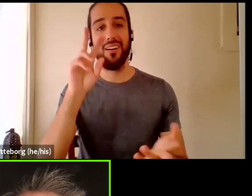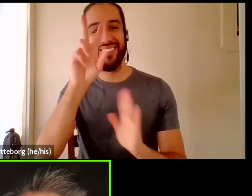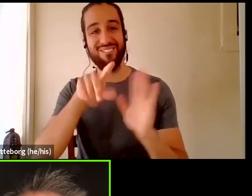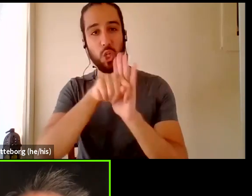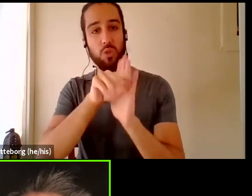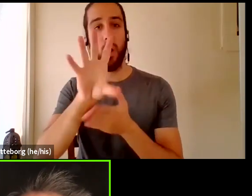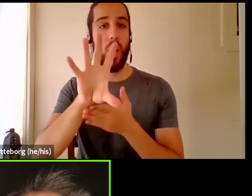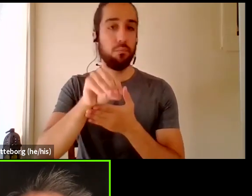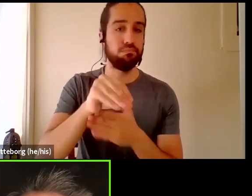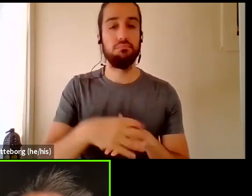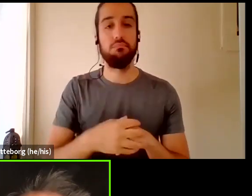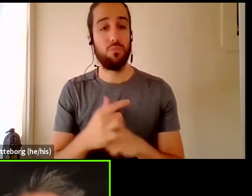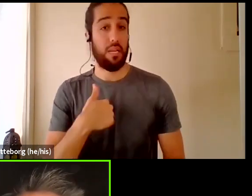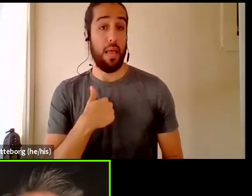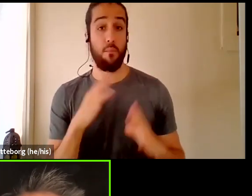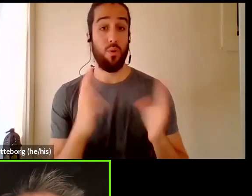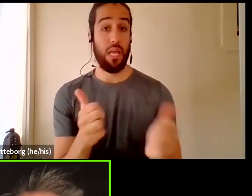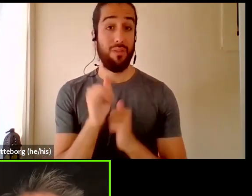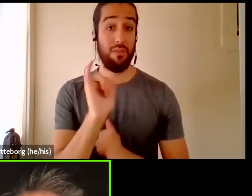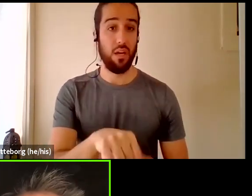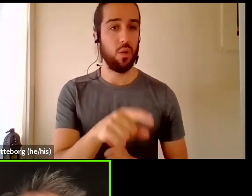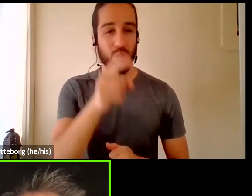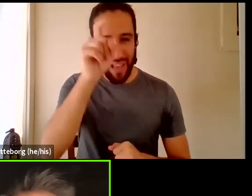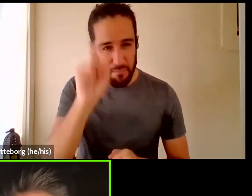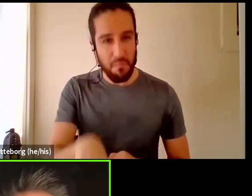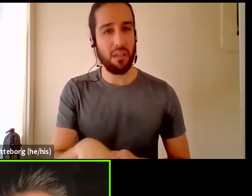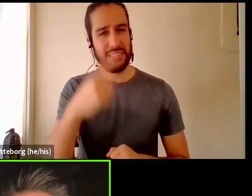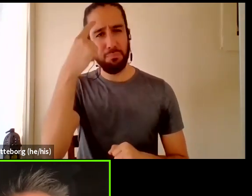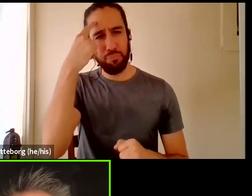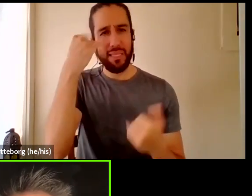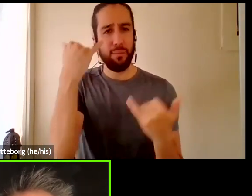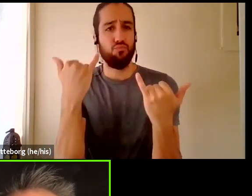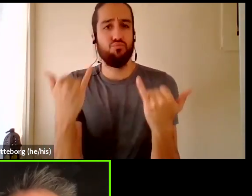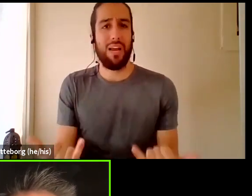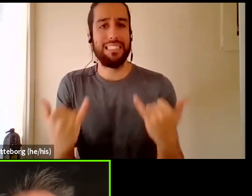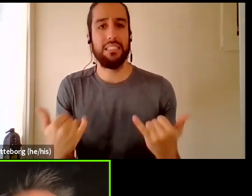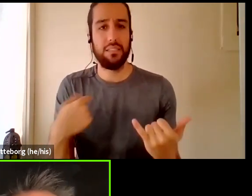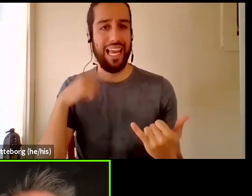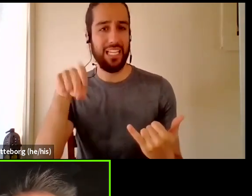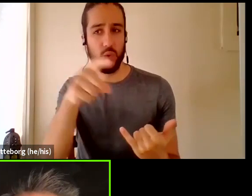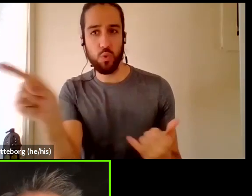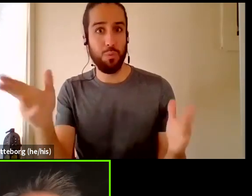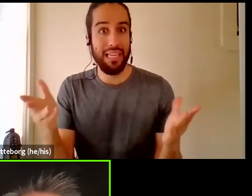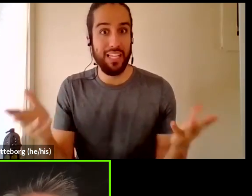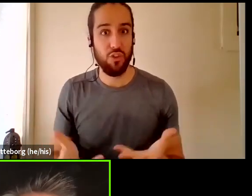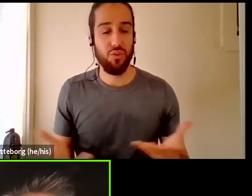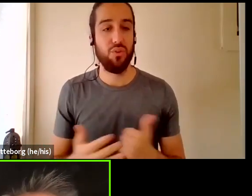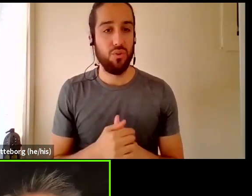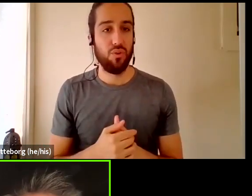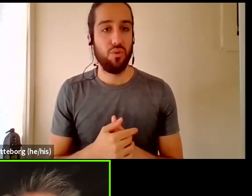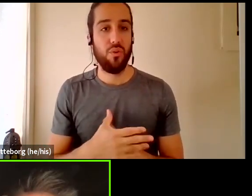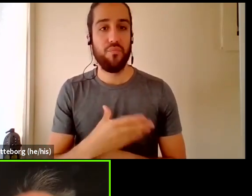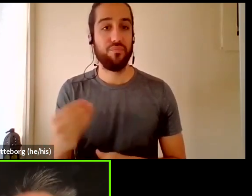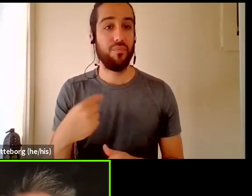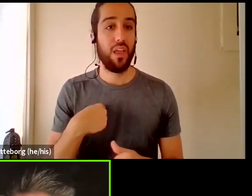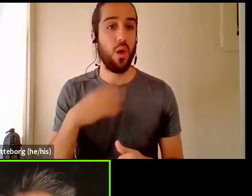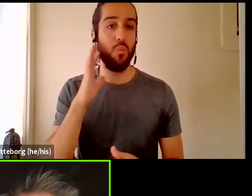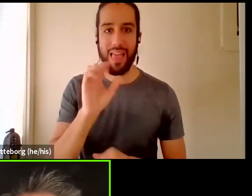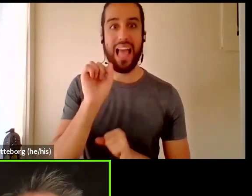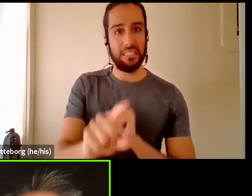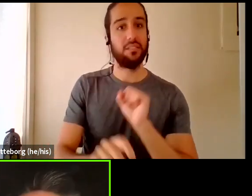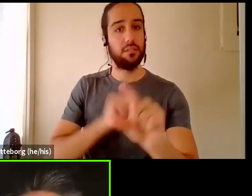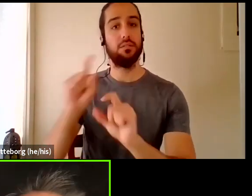that, right? So there, you have to be present. You have to be here. I need you to be here, and I need to know that you're here. And I'm gonna ask you a